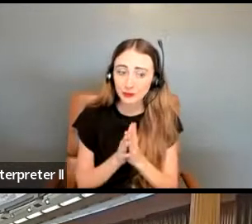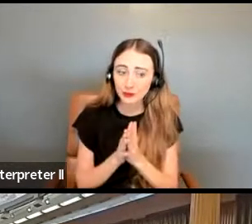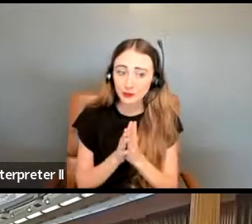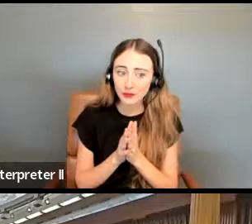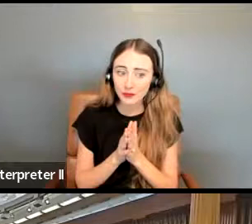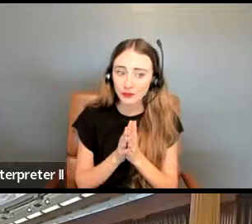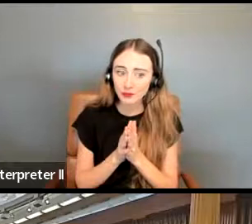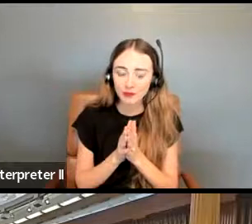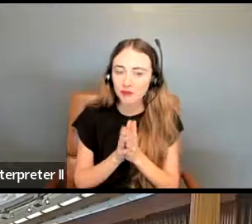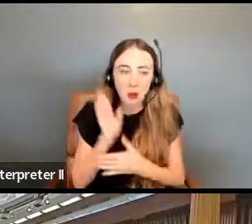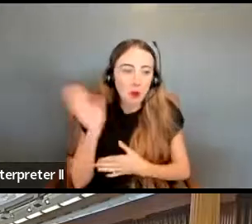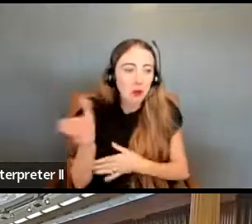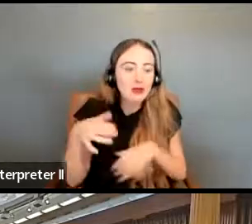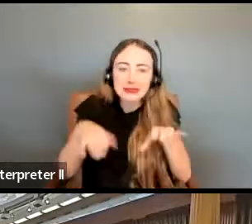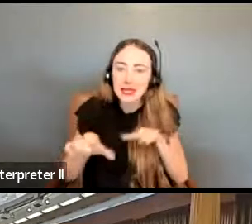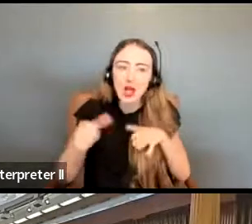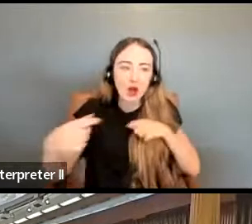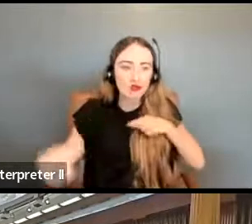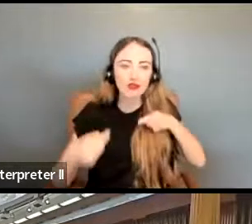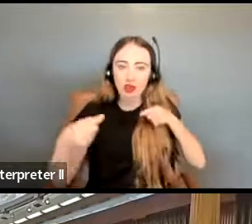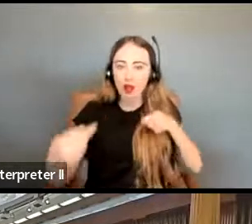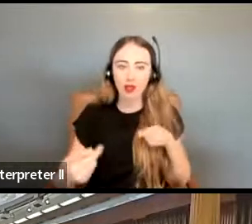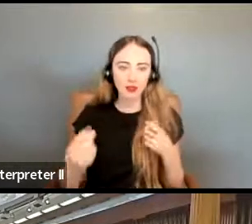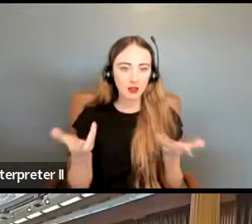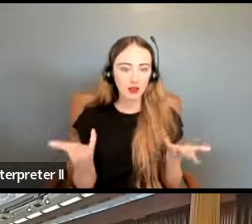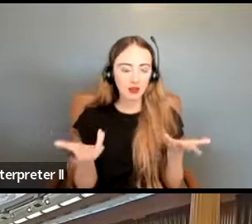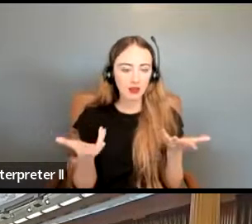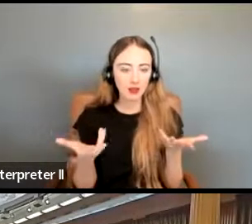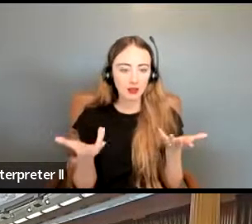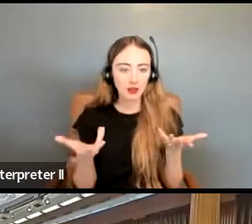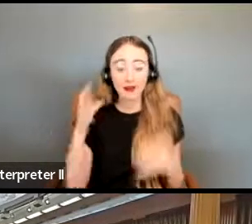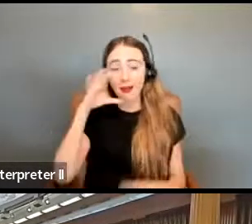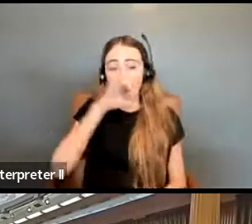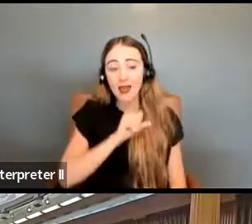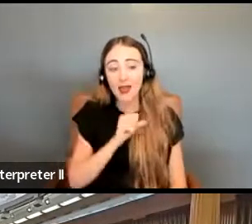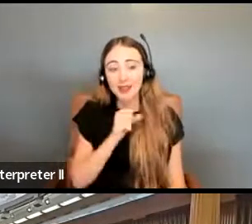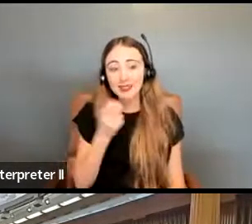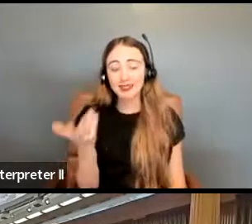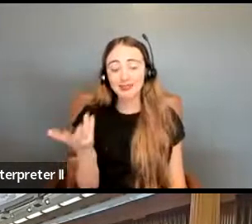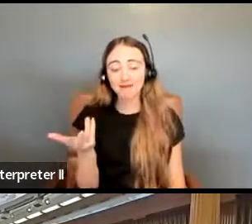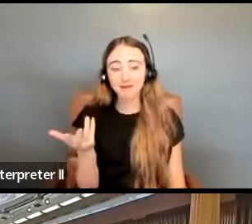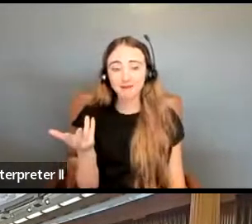we're going to remain struggling. And I guess I'll